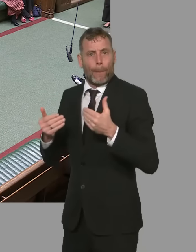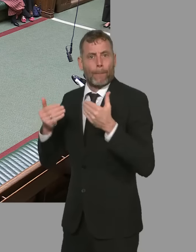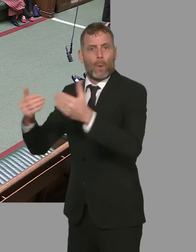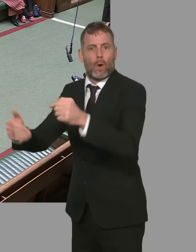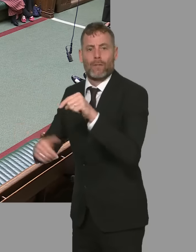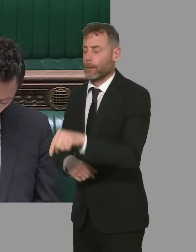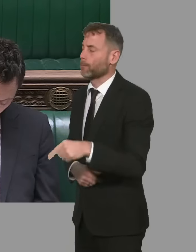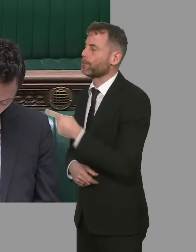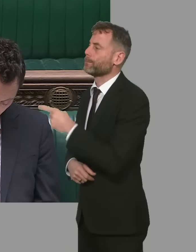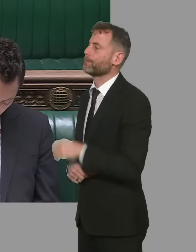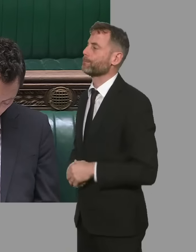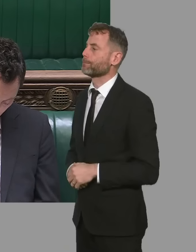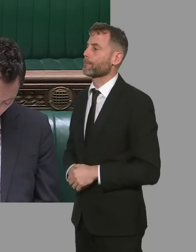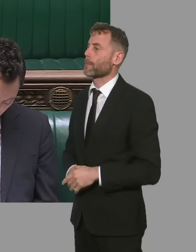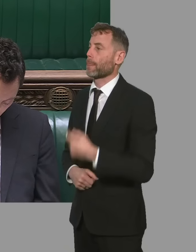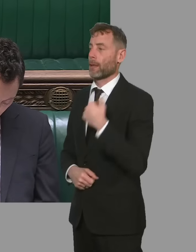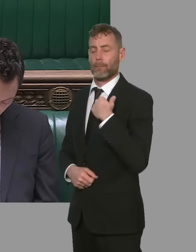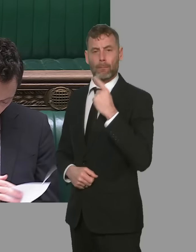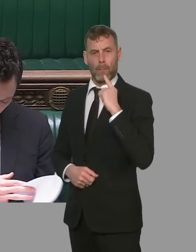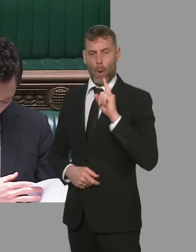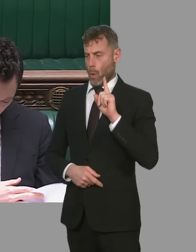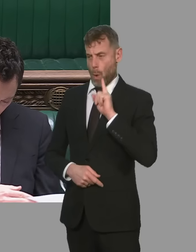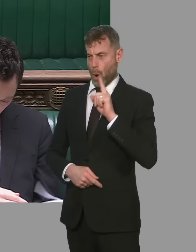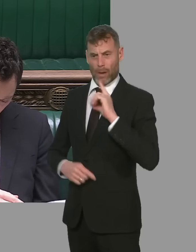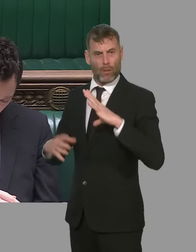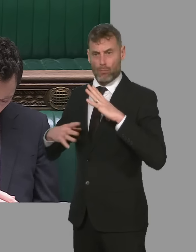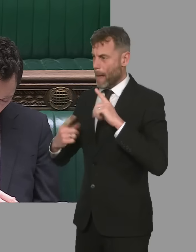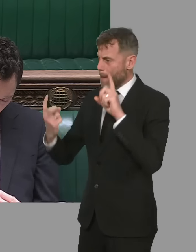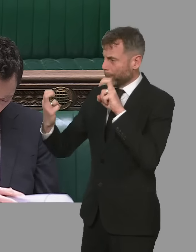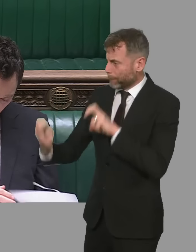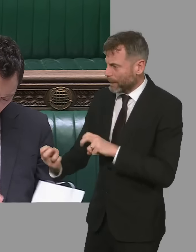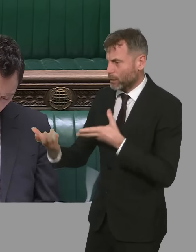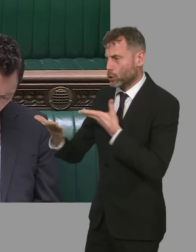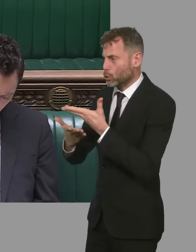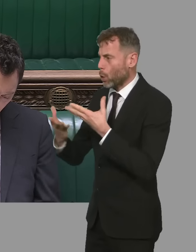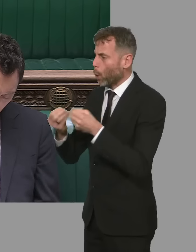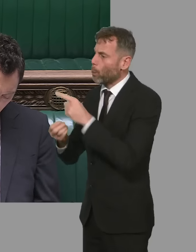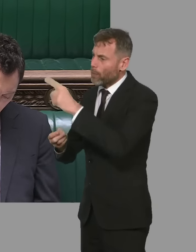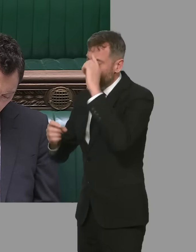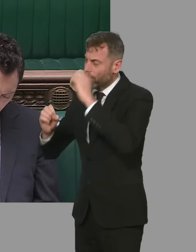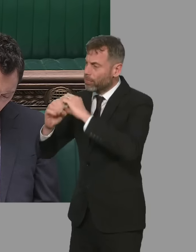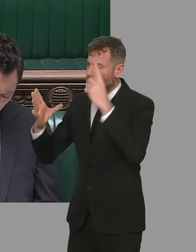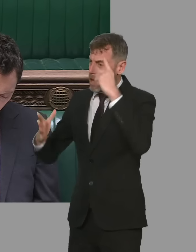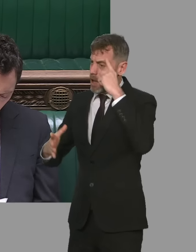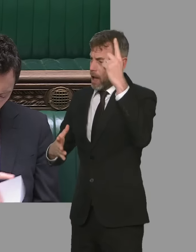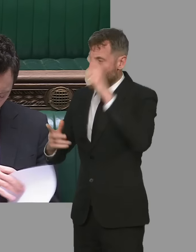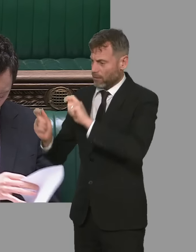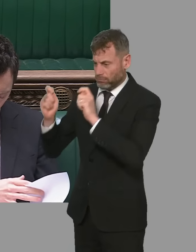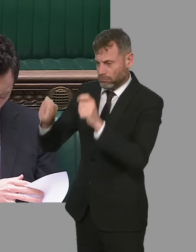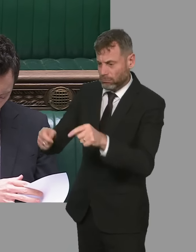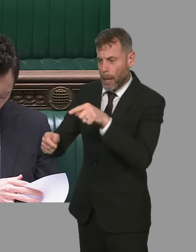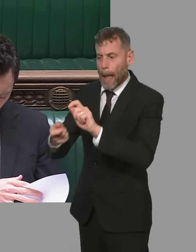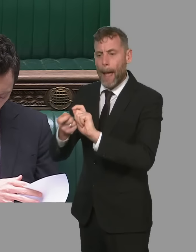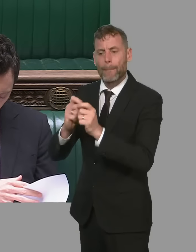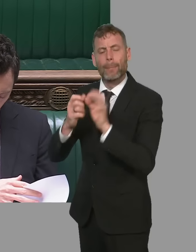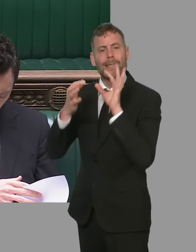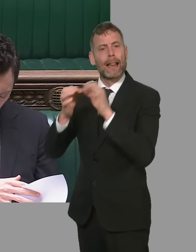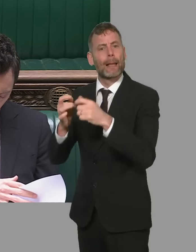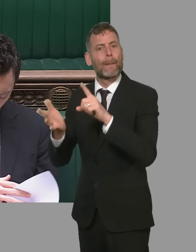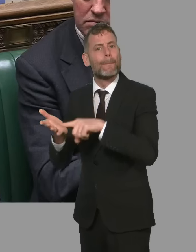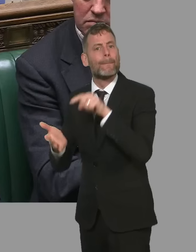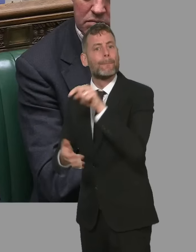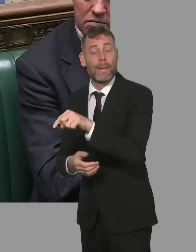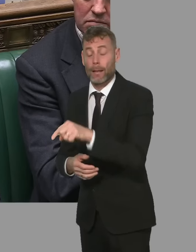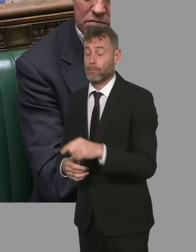will have an opportunity in due course to consider the amendments that he has put down. Most of the victims that I've met, I'm sure that